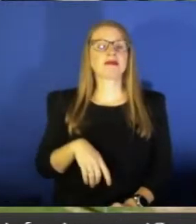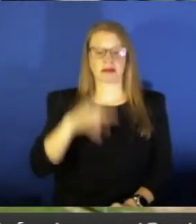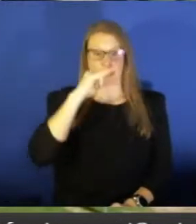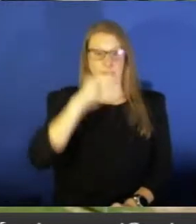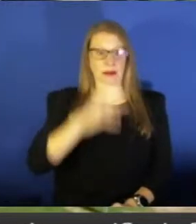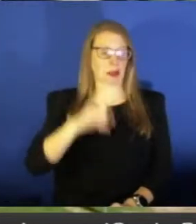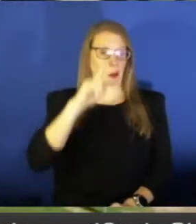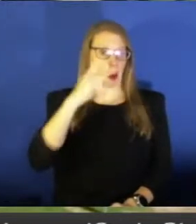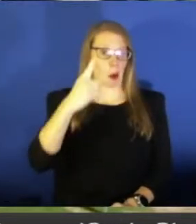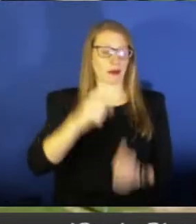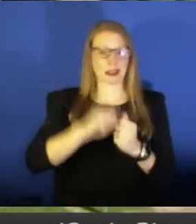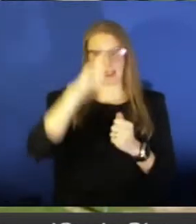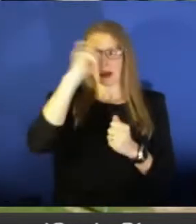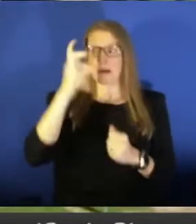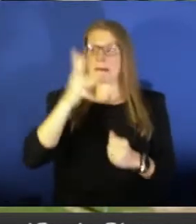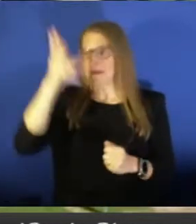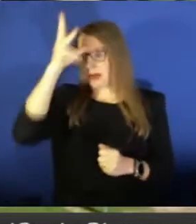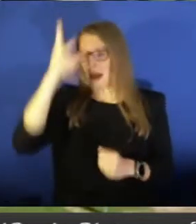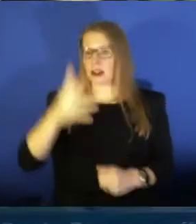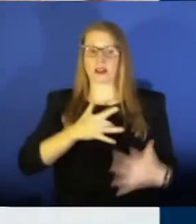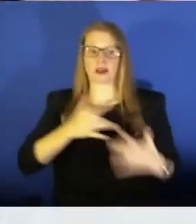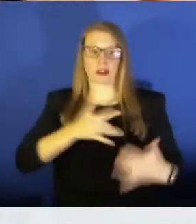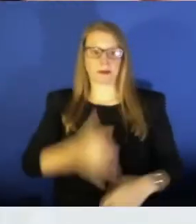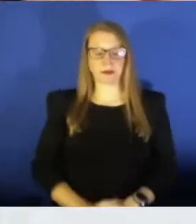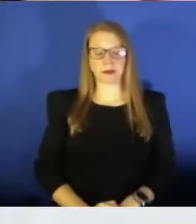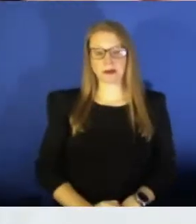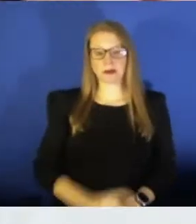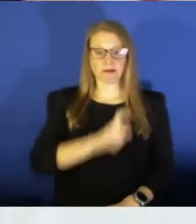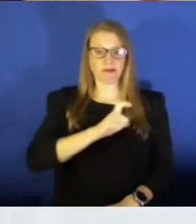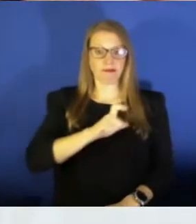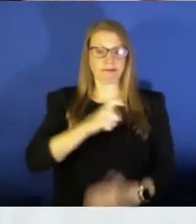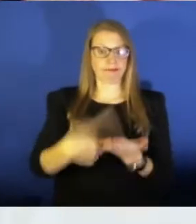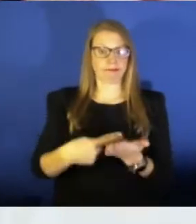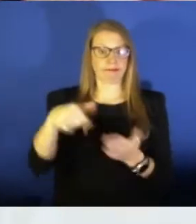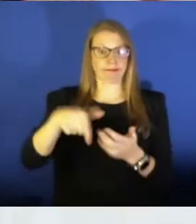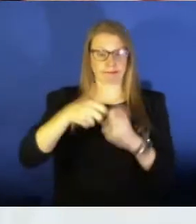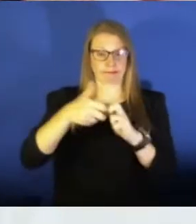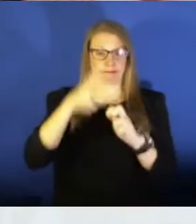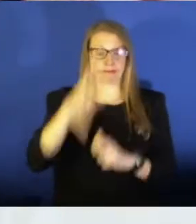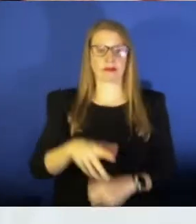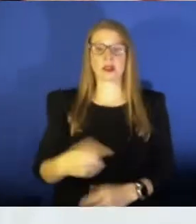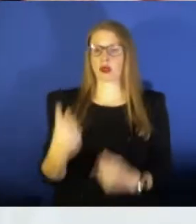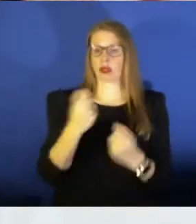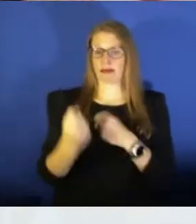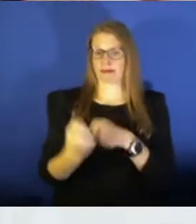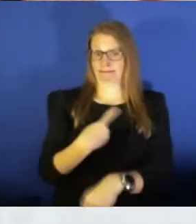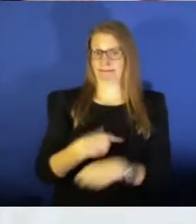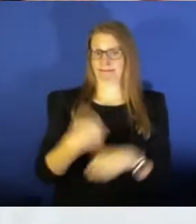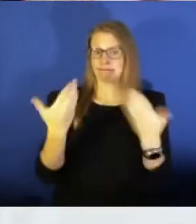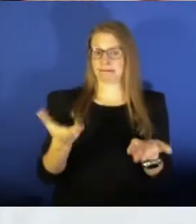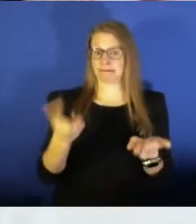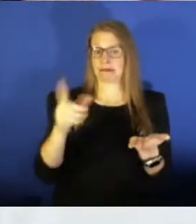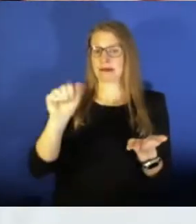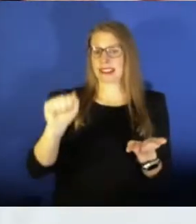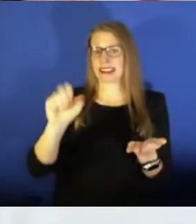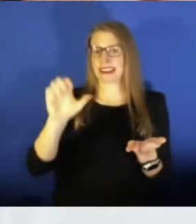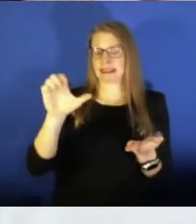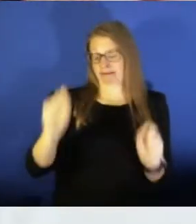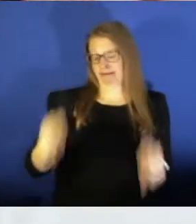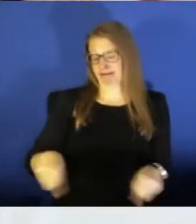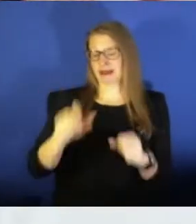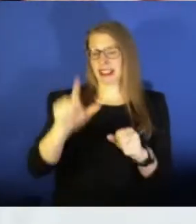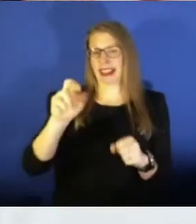to help stop this growing problem. So get your questions sent in to us on YouTube, Facebook, and you can email us at the Medical News Network. You can find links